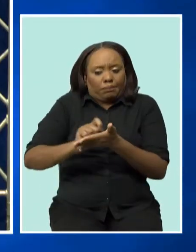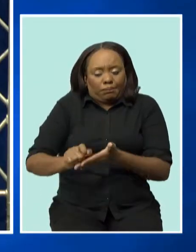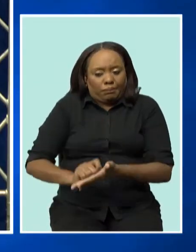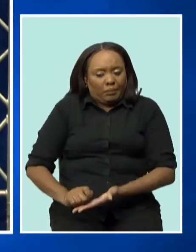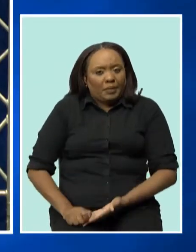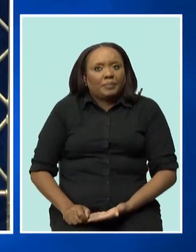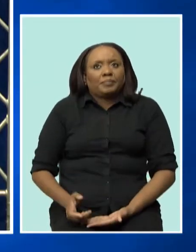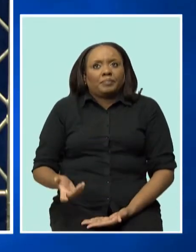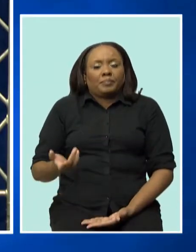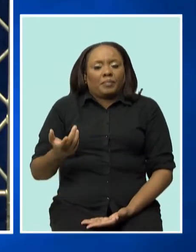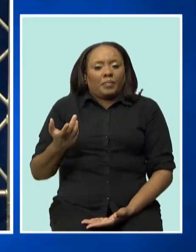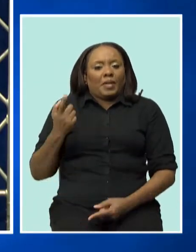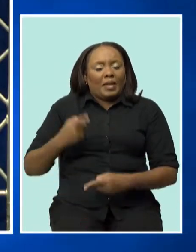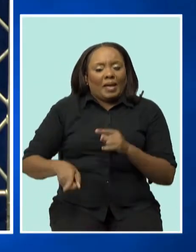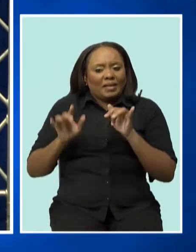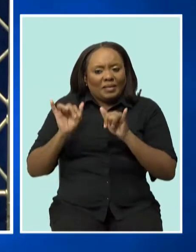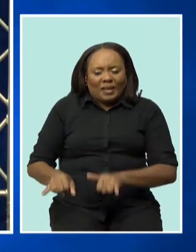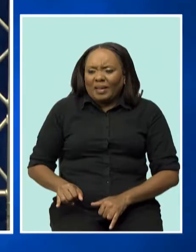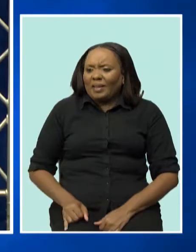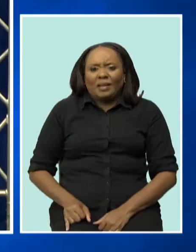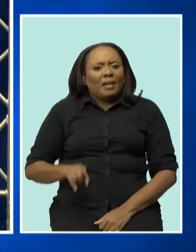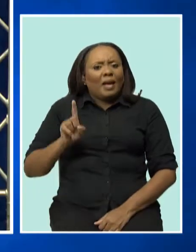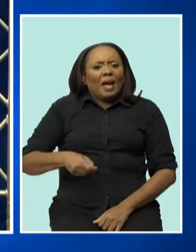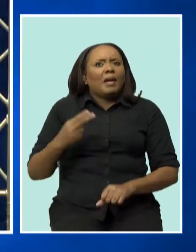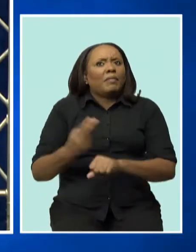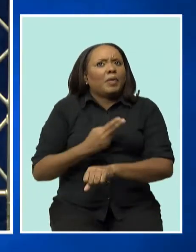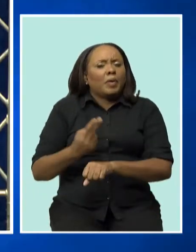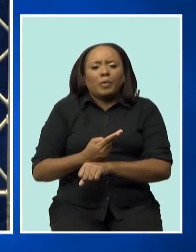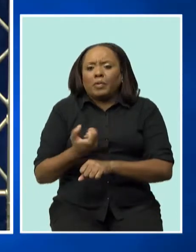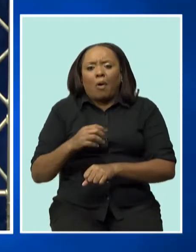use artificial intelligence.